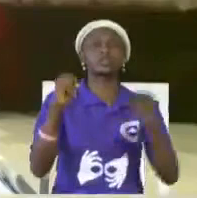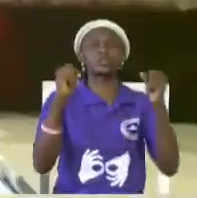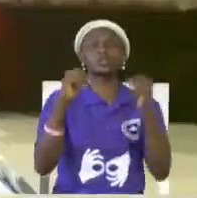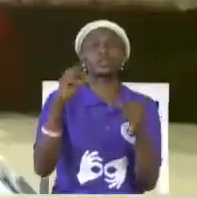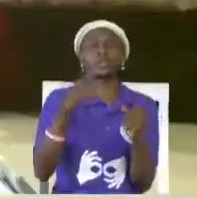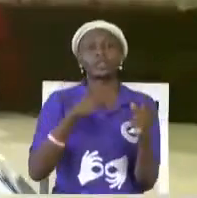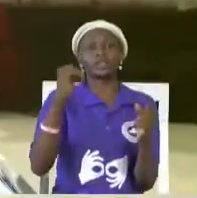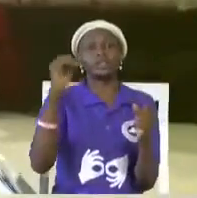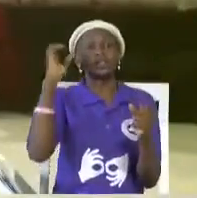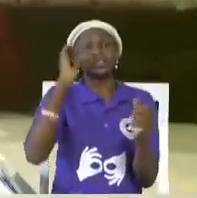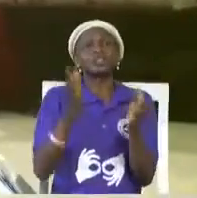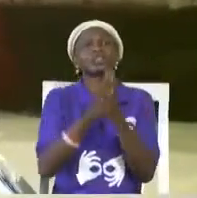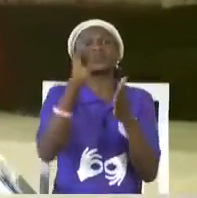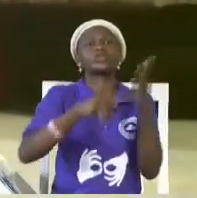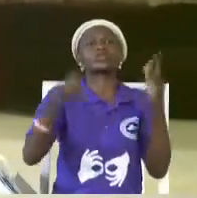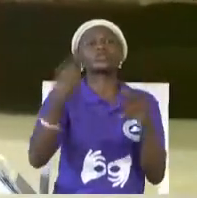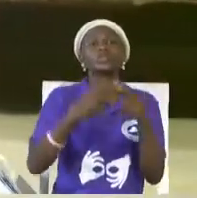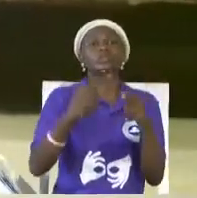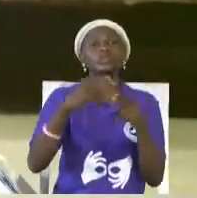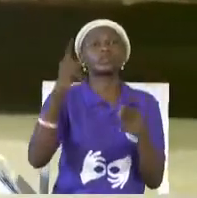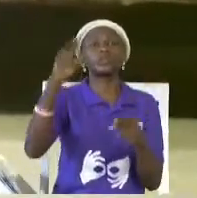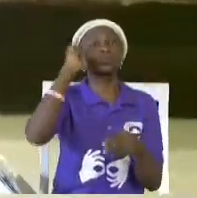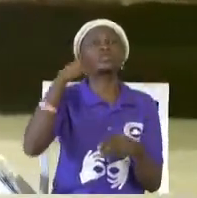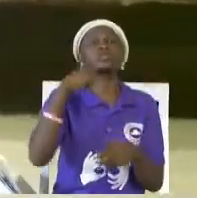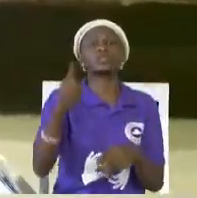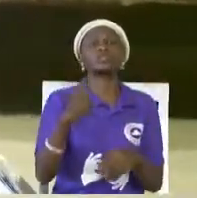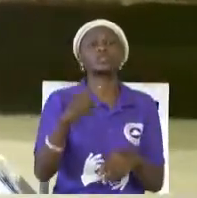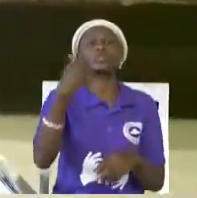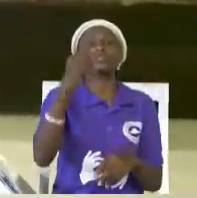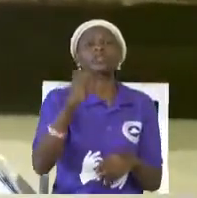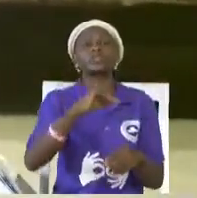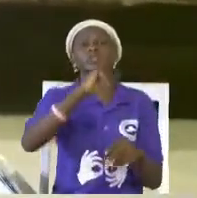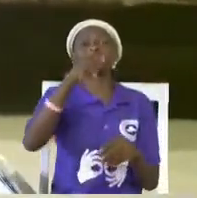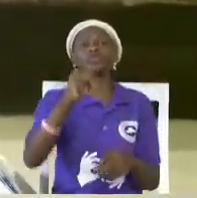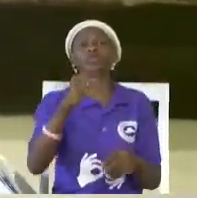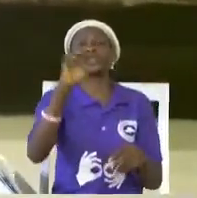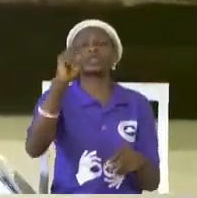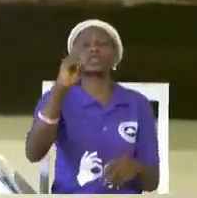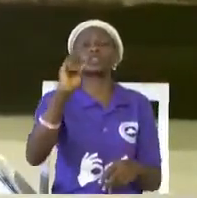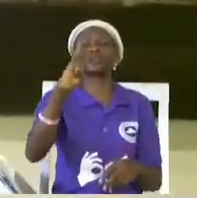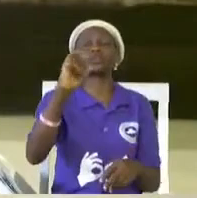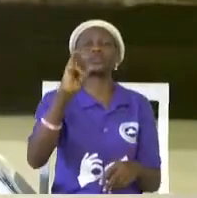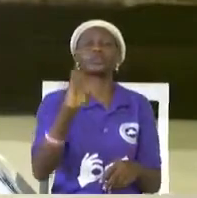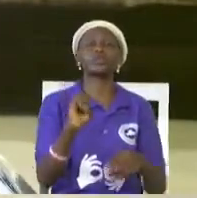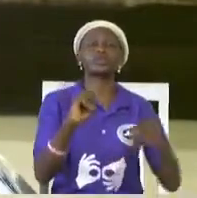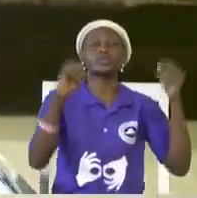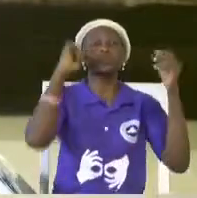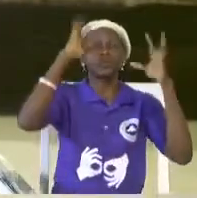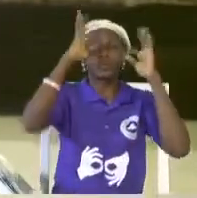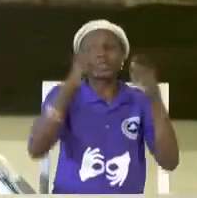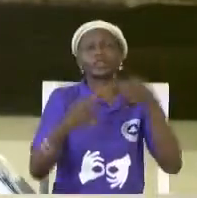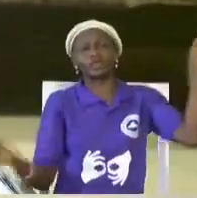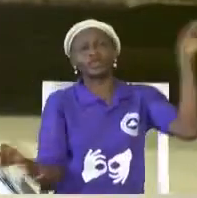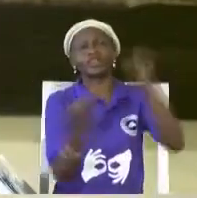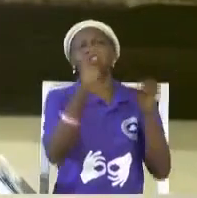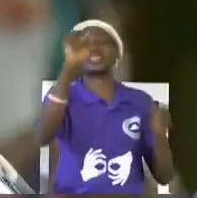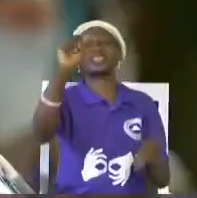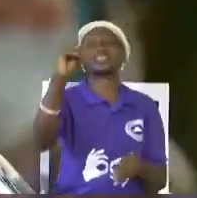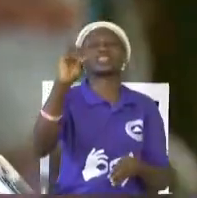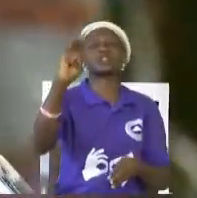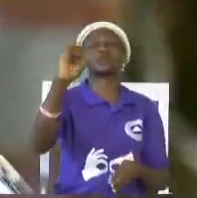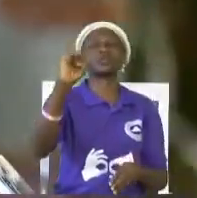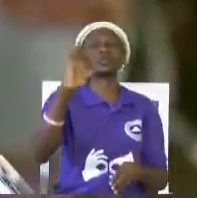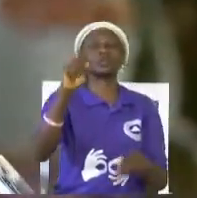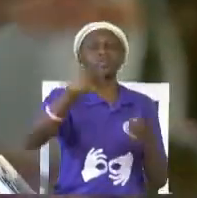when you ask him, "What is your name?" he will tell you, "Gideon Jones Adeboye." He decided to add Adeboye to his